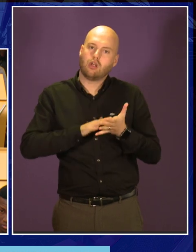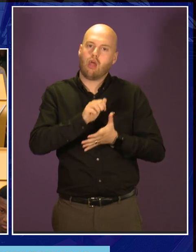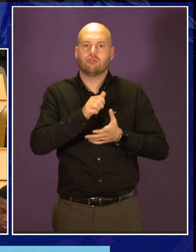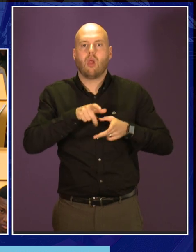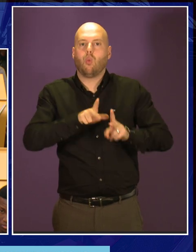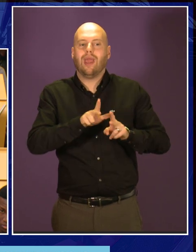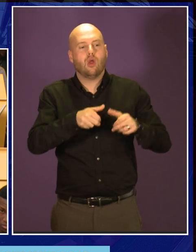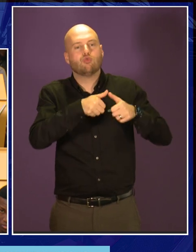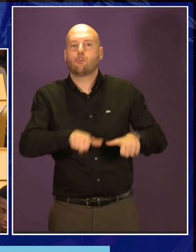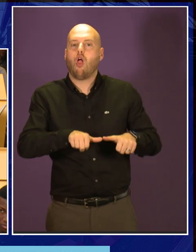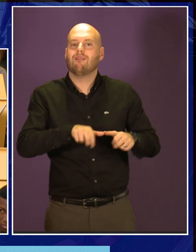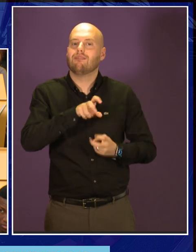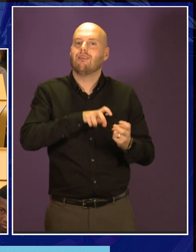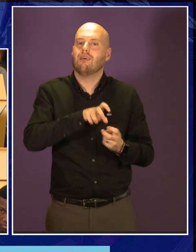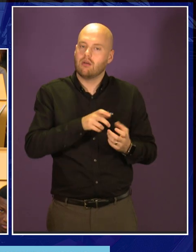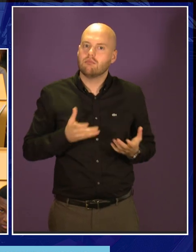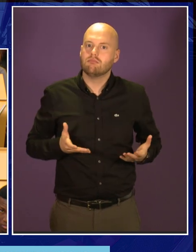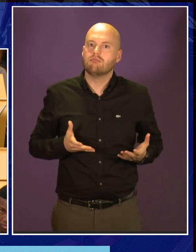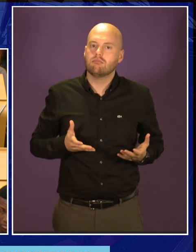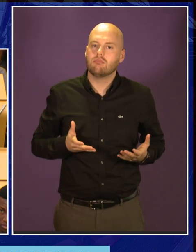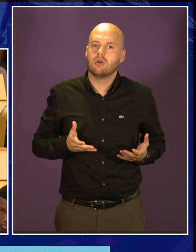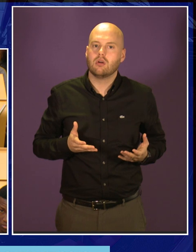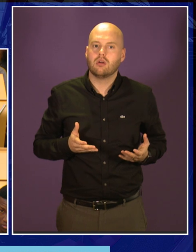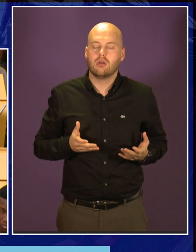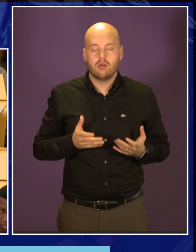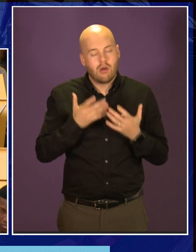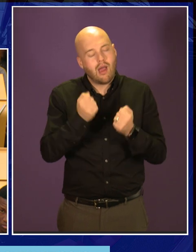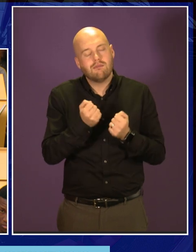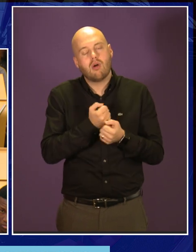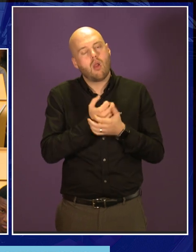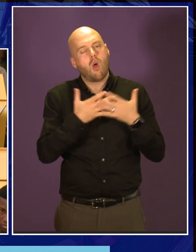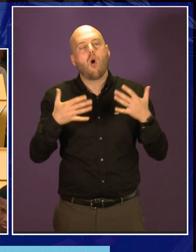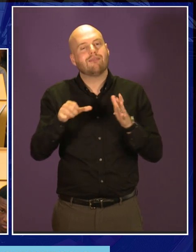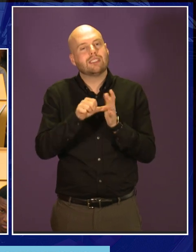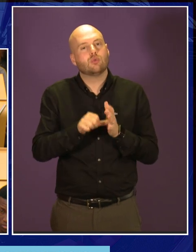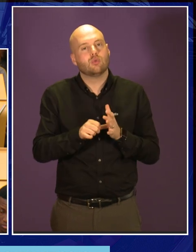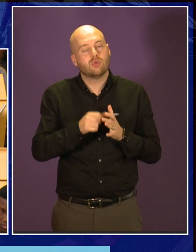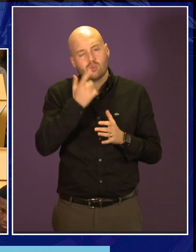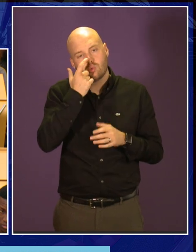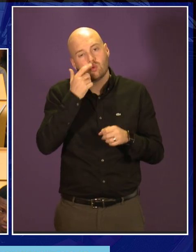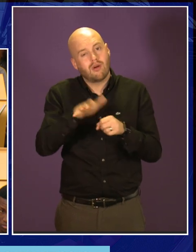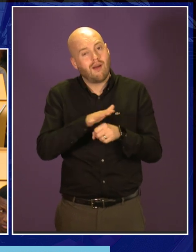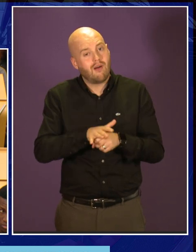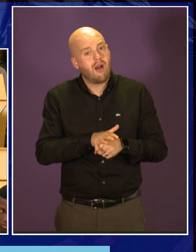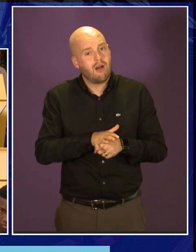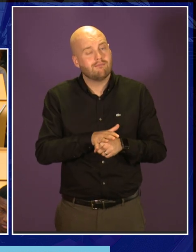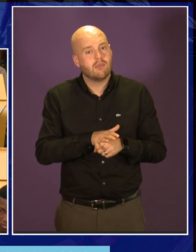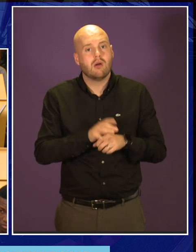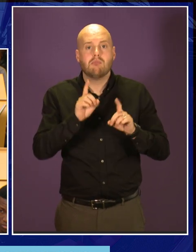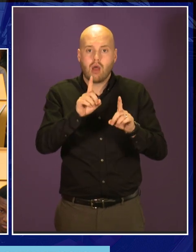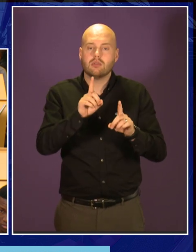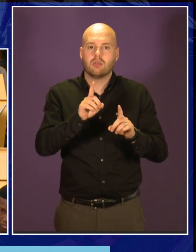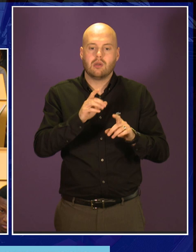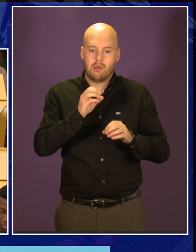through the judicial process, the modern judicial process? I think there are a lot of other issues that we can take into account today. By using